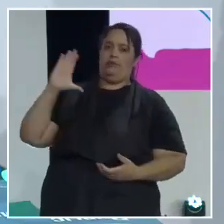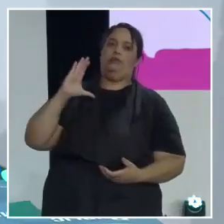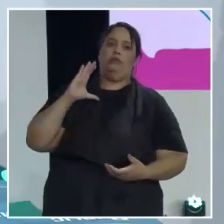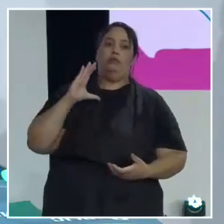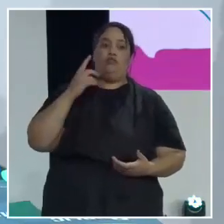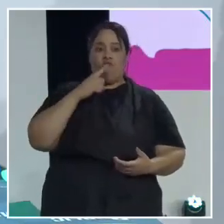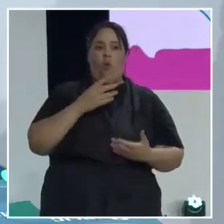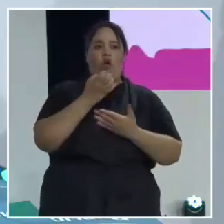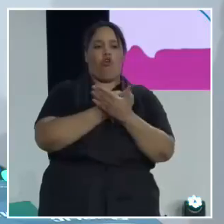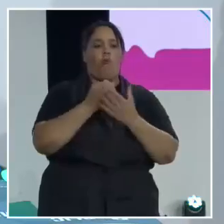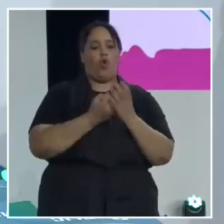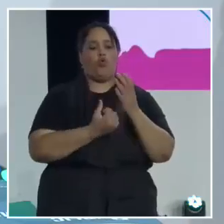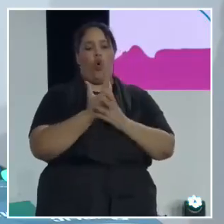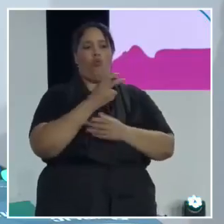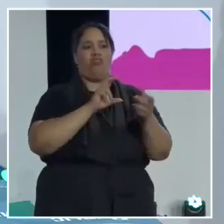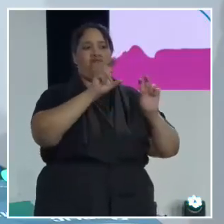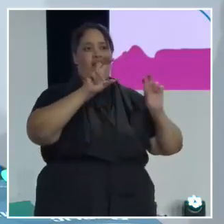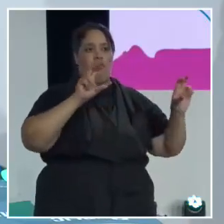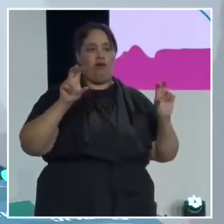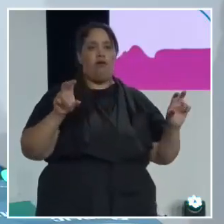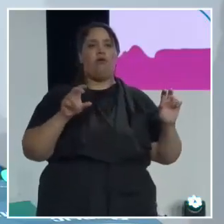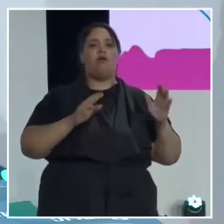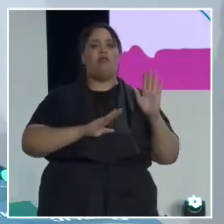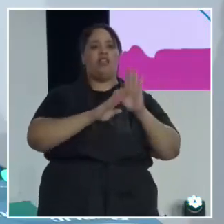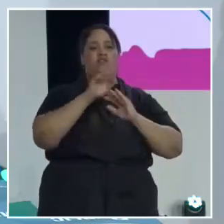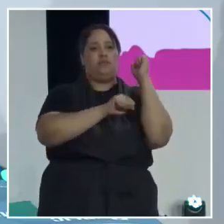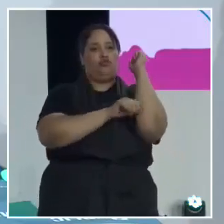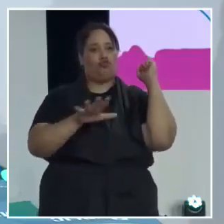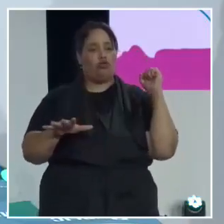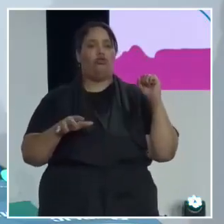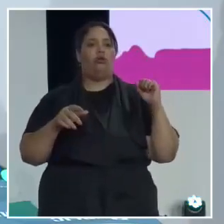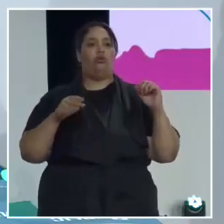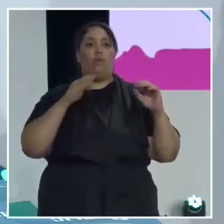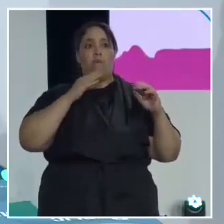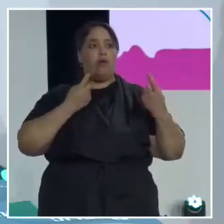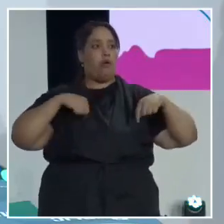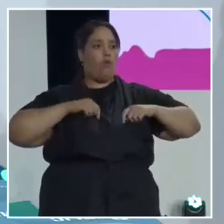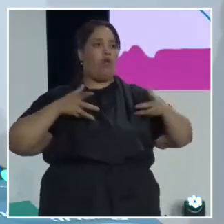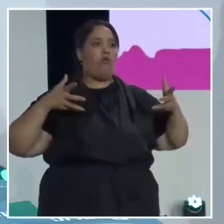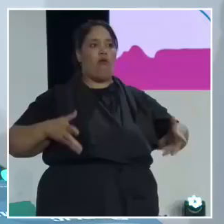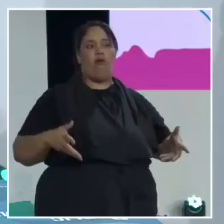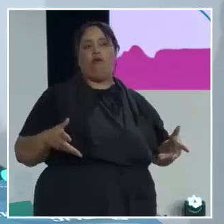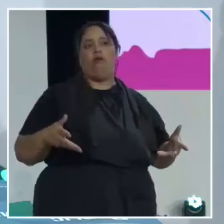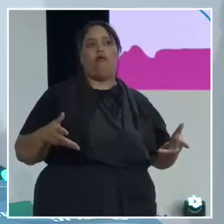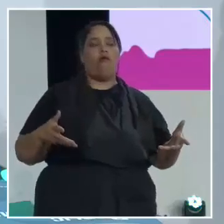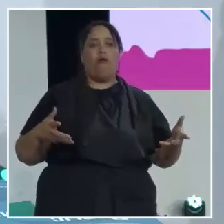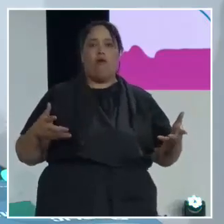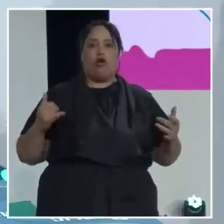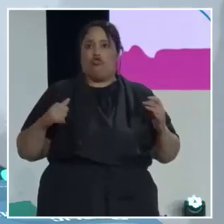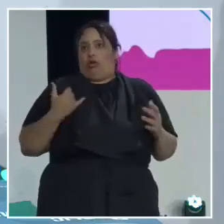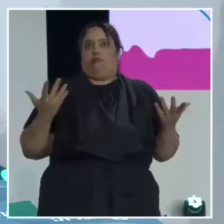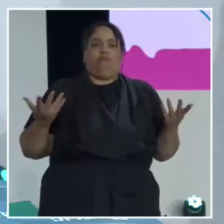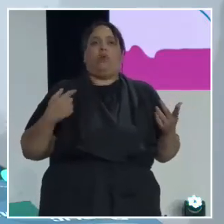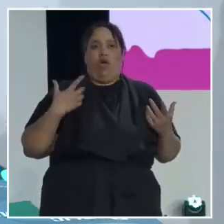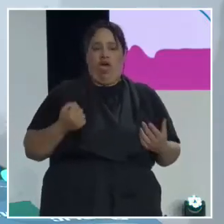economic growth, development, infrastructure, and it's no chance that we're sitting here where we had the B20 this week, the